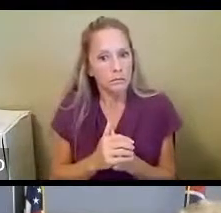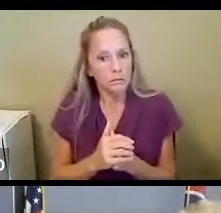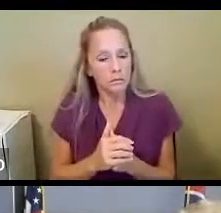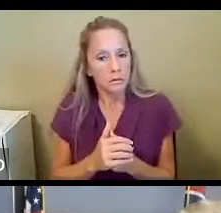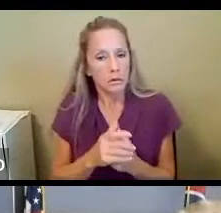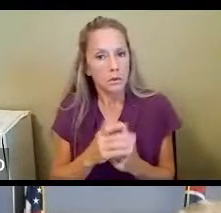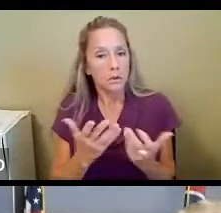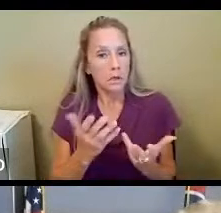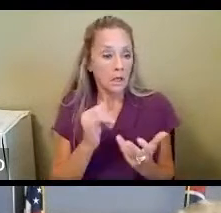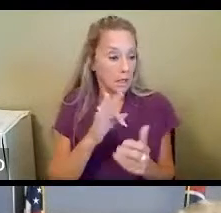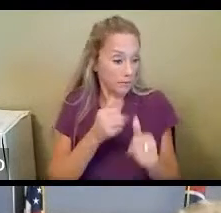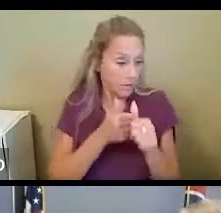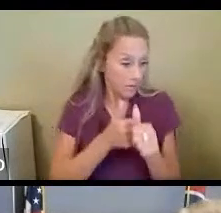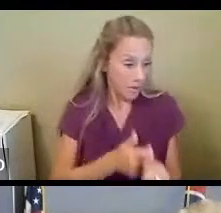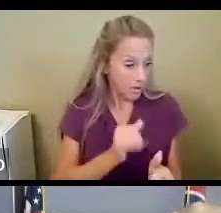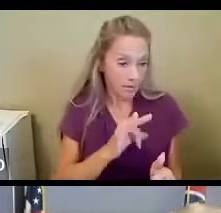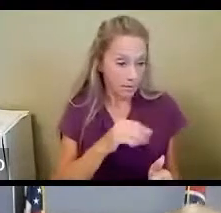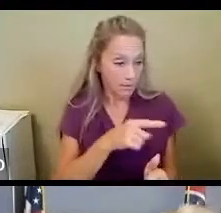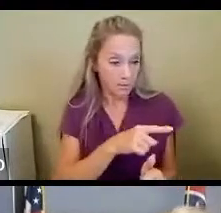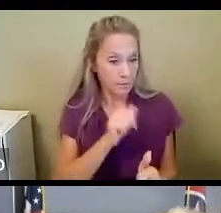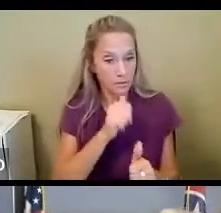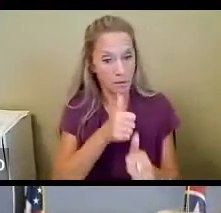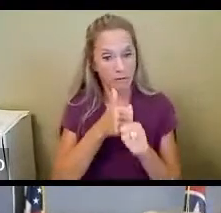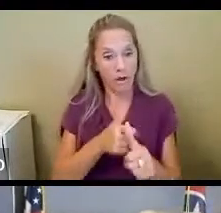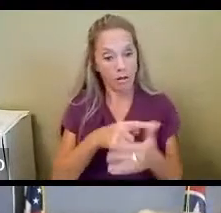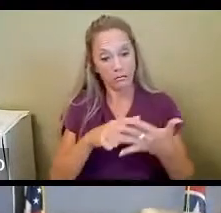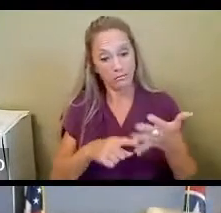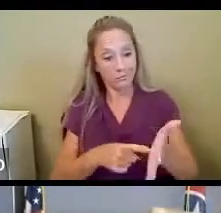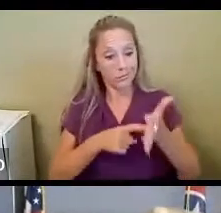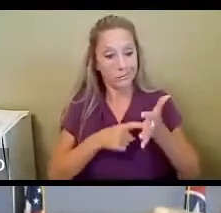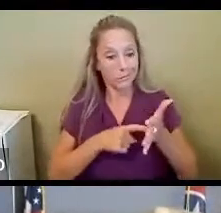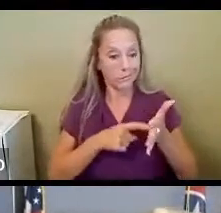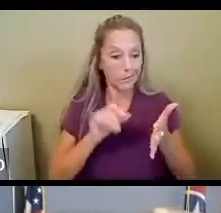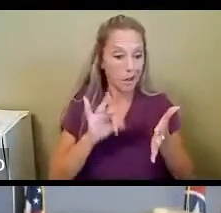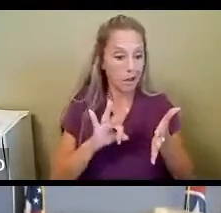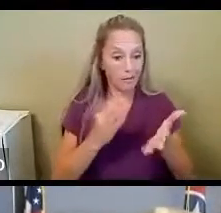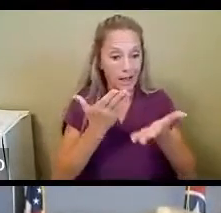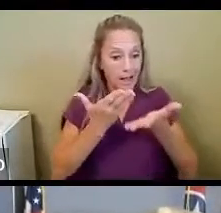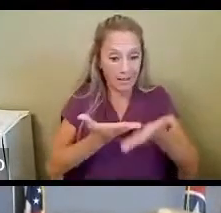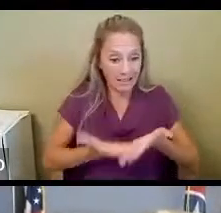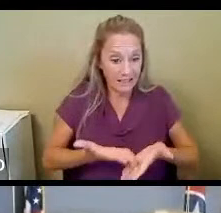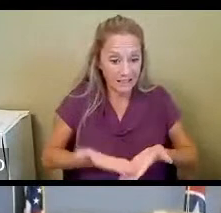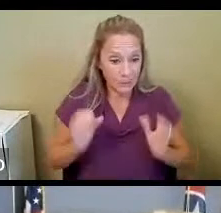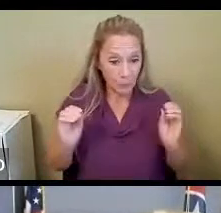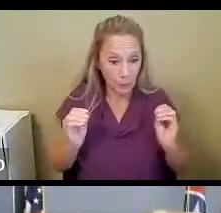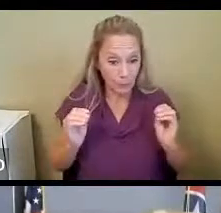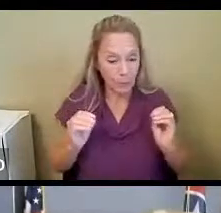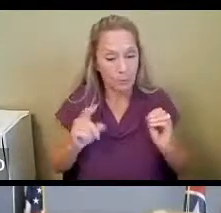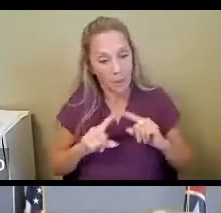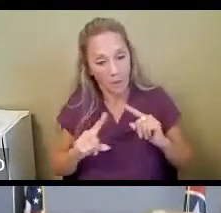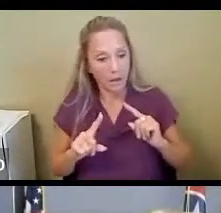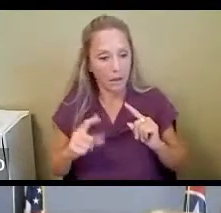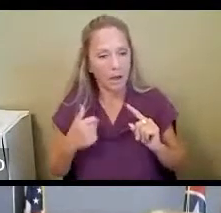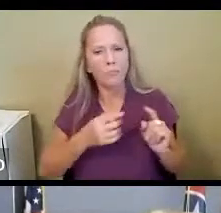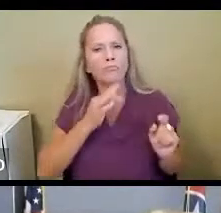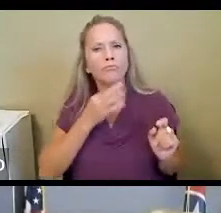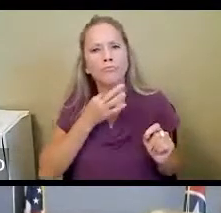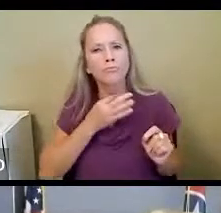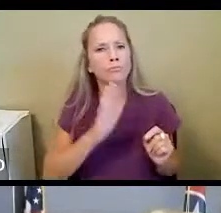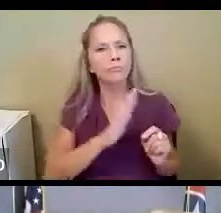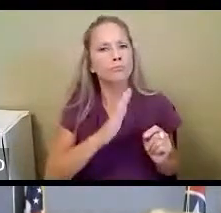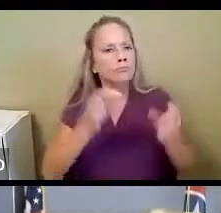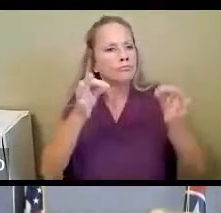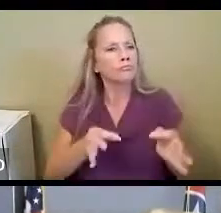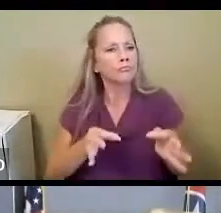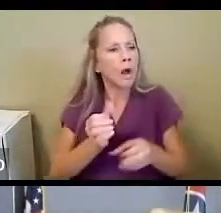following at all if it's not based on some degree of evidence. But I'm just curious as to how they came up with that